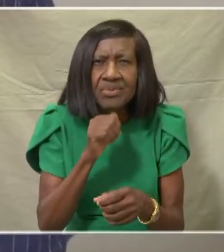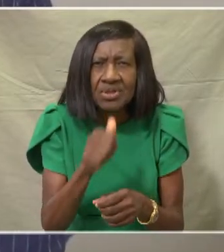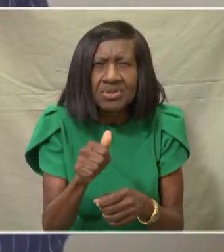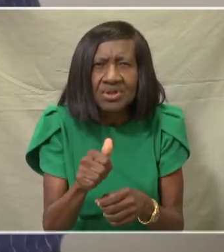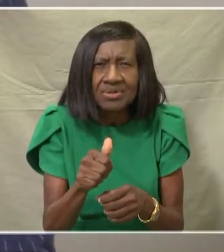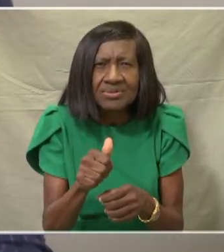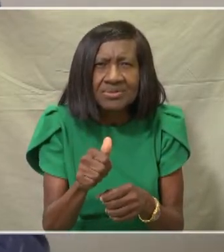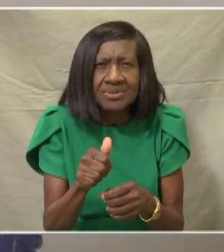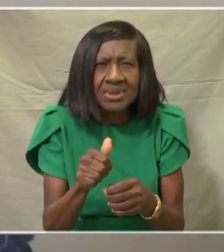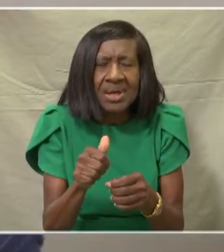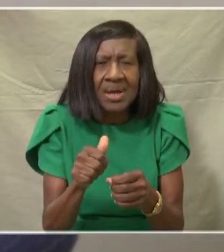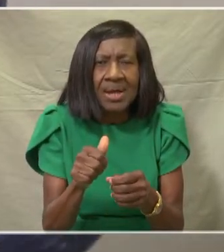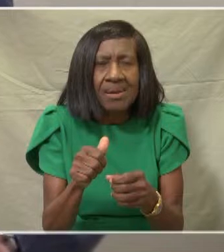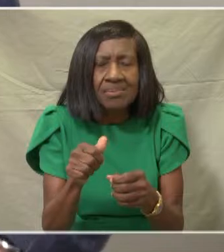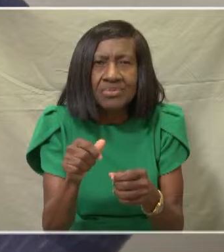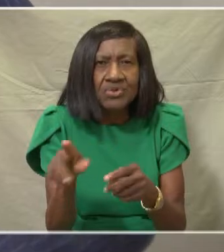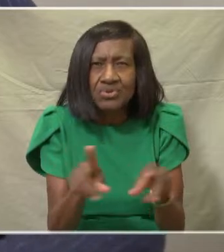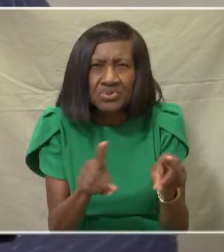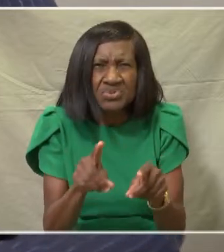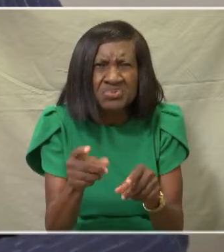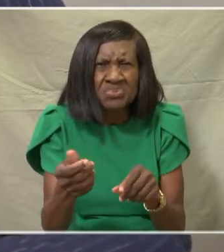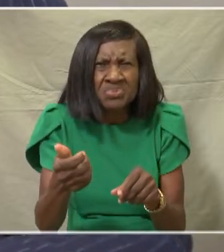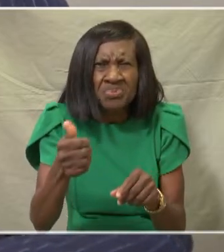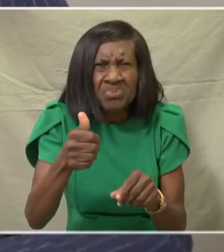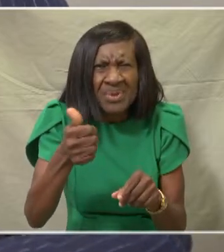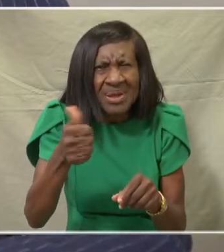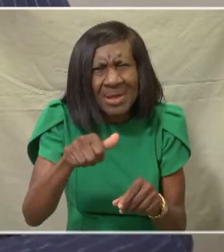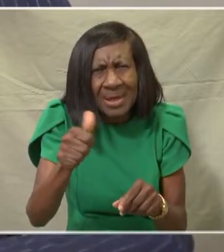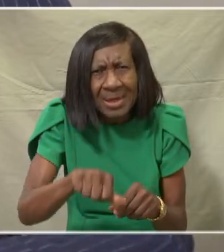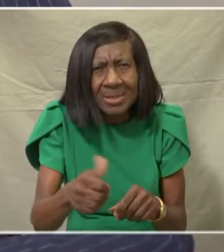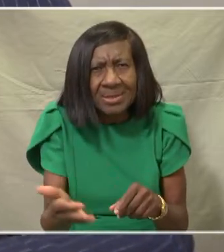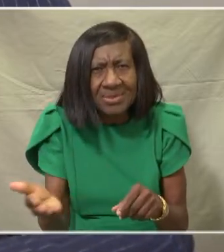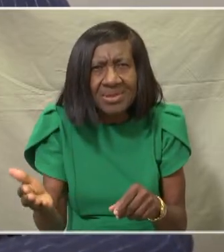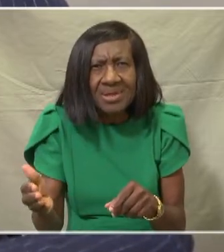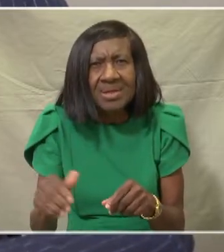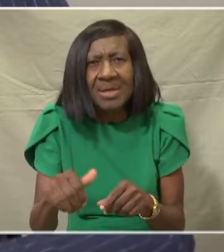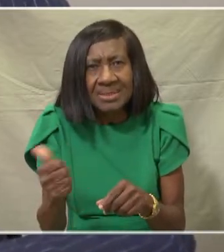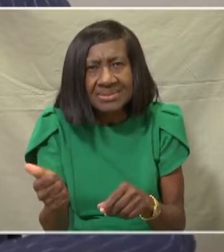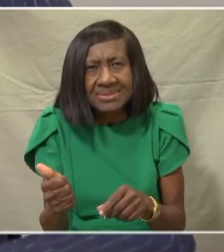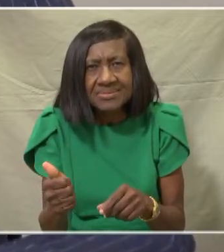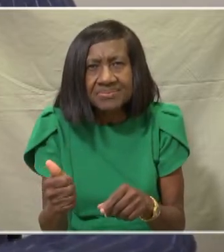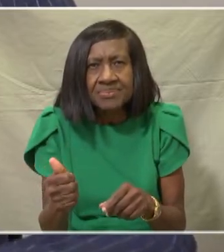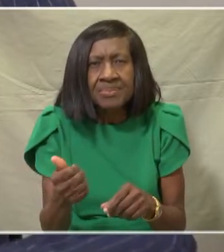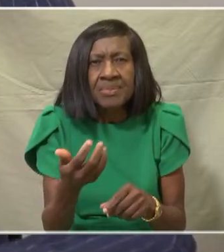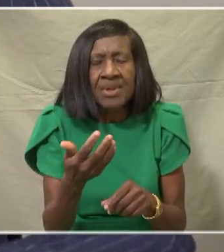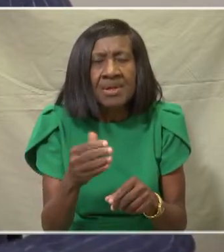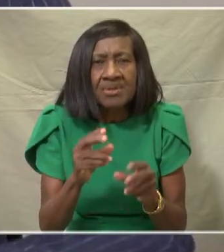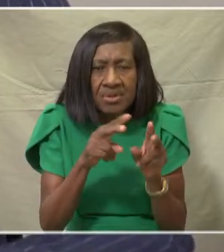to interfere in any way in this election. So our observation is